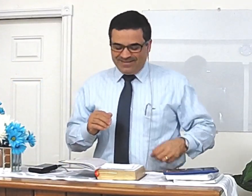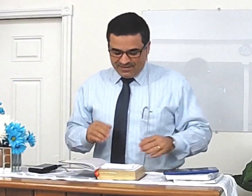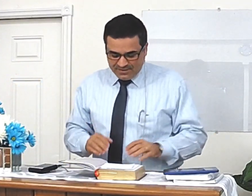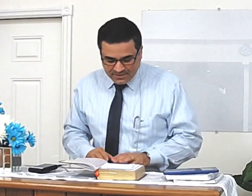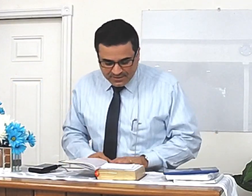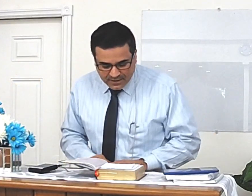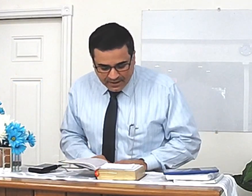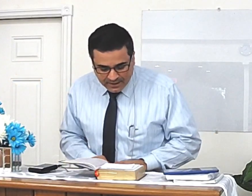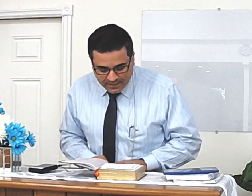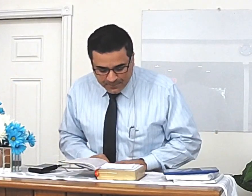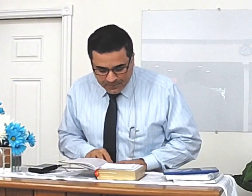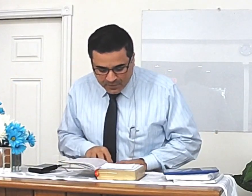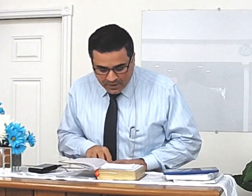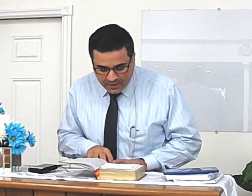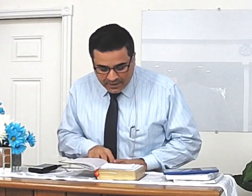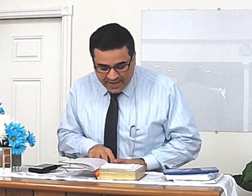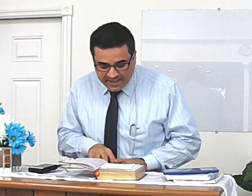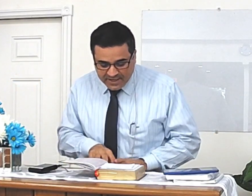am I speaking too much?